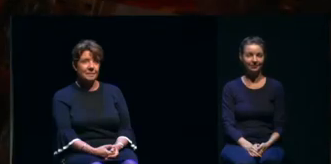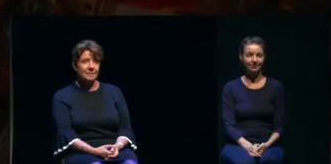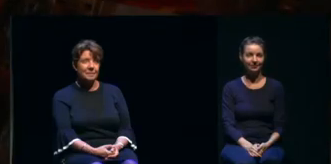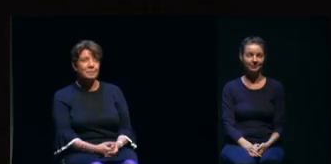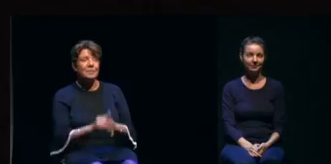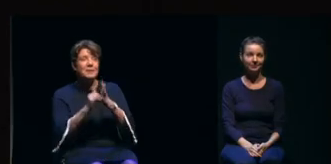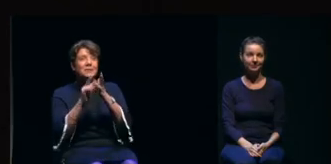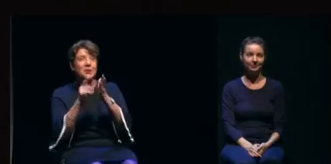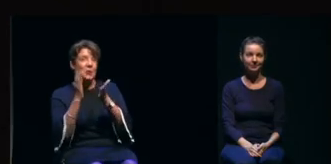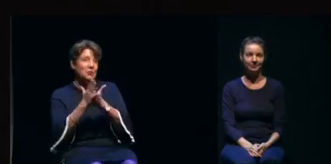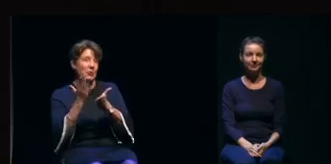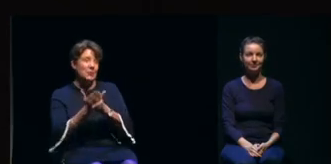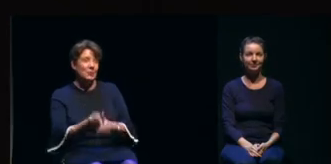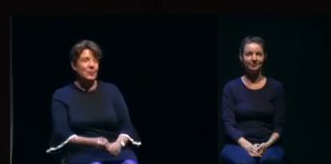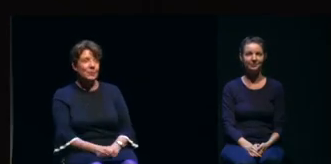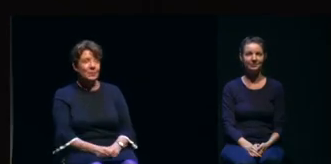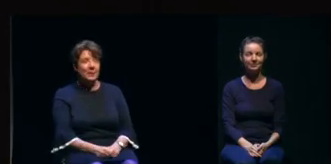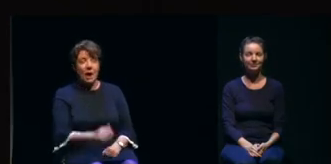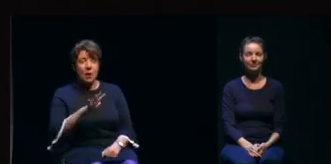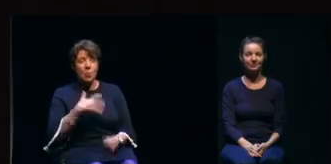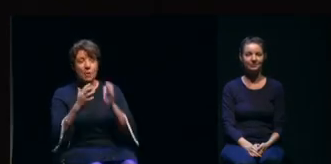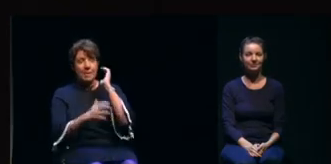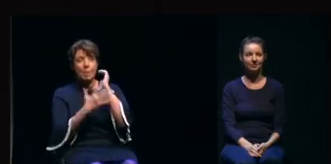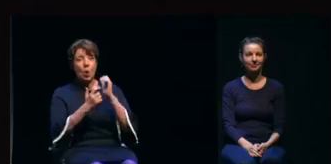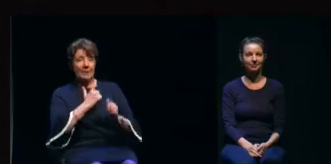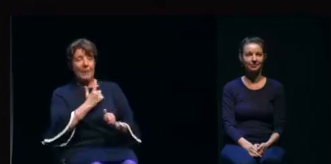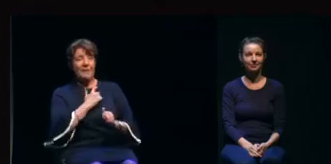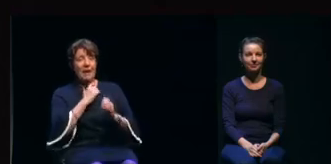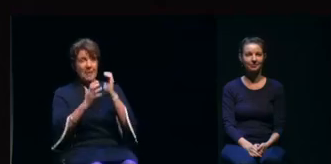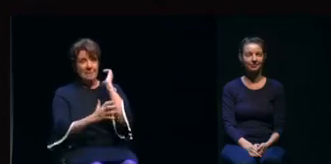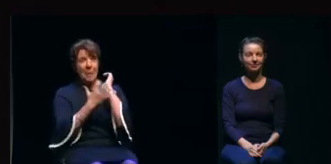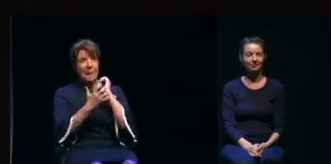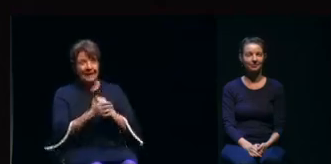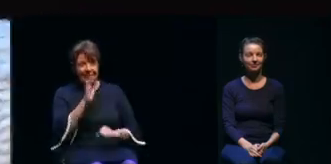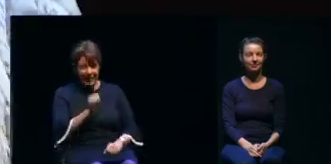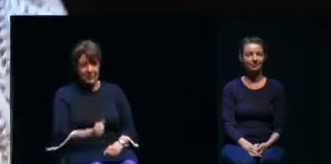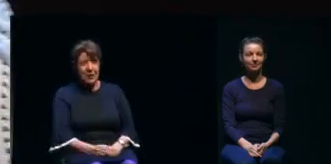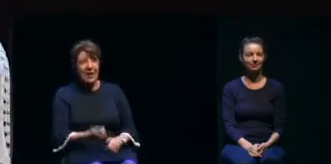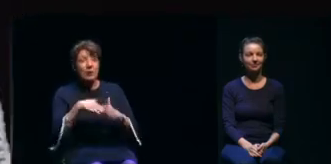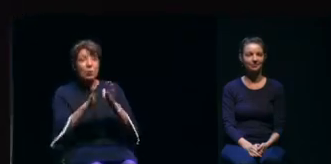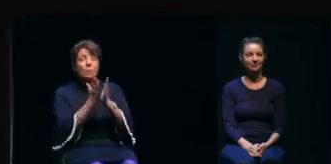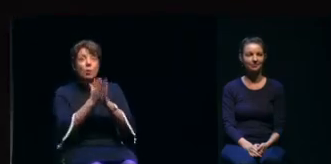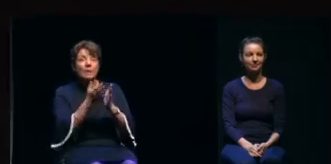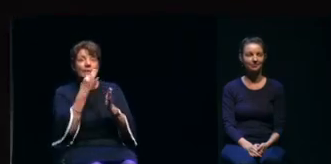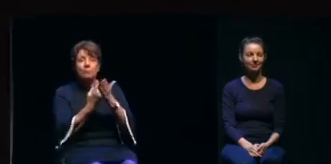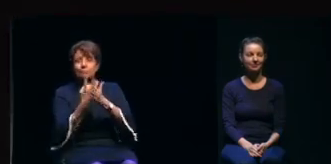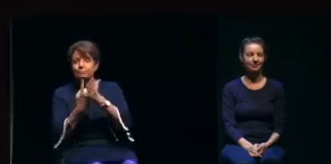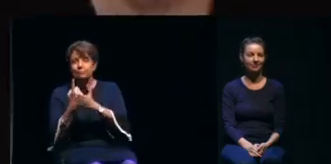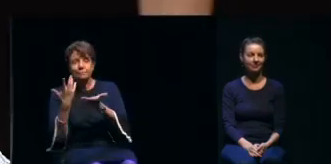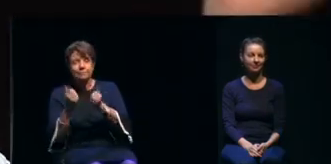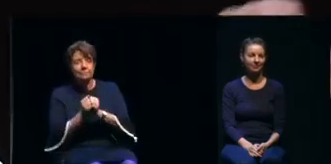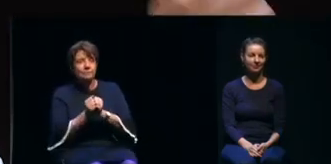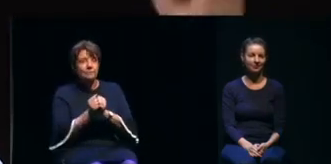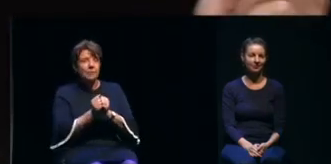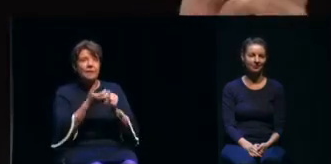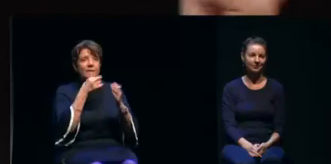So true, so true. I don't want to be poor. I'm terrified of it. Okay, so there's in your book, there's a few things that you, a